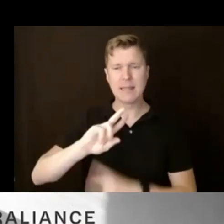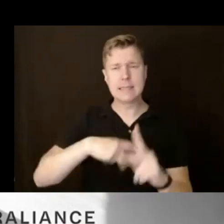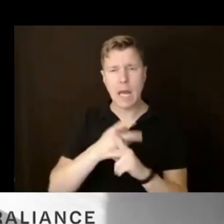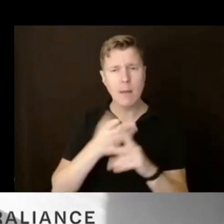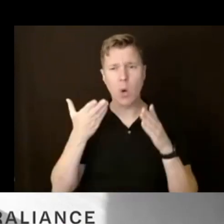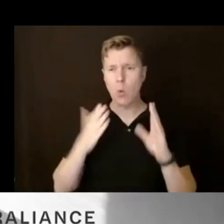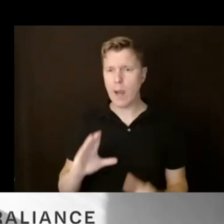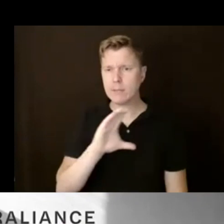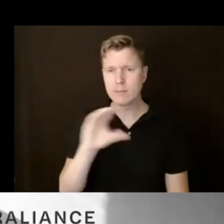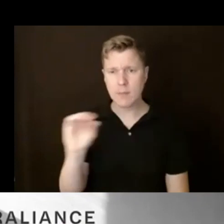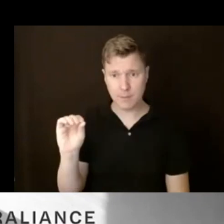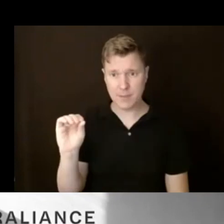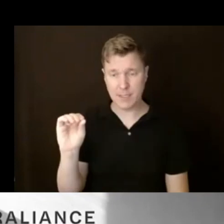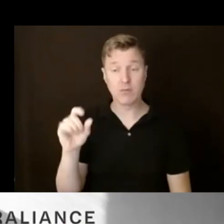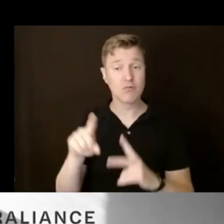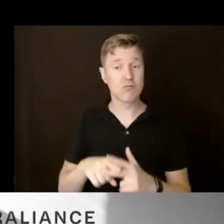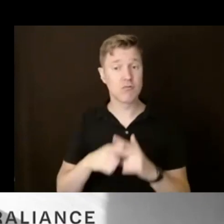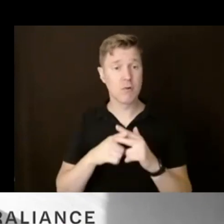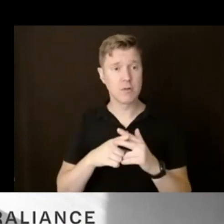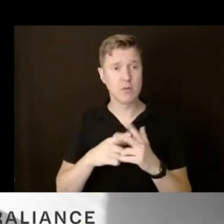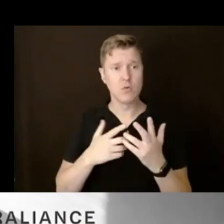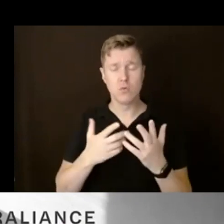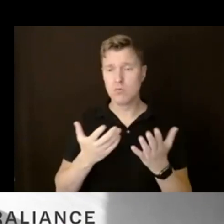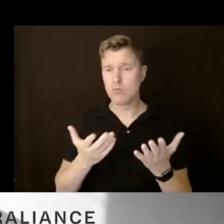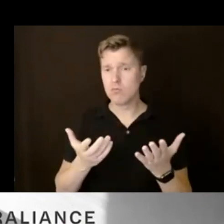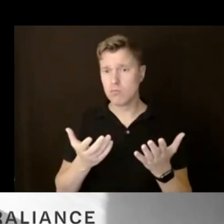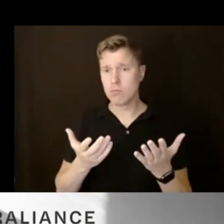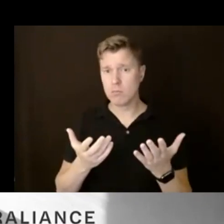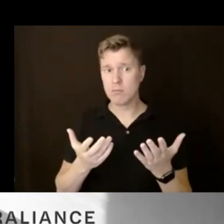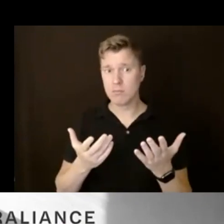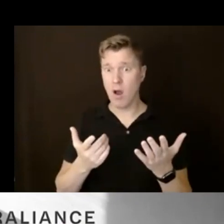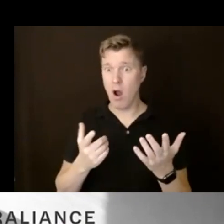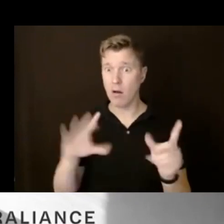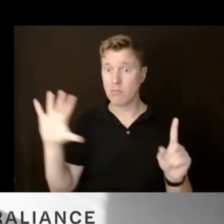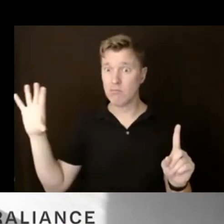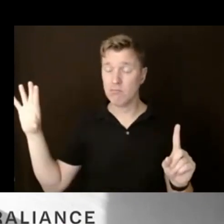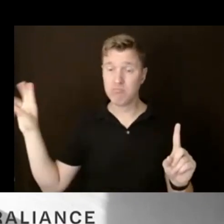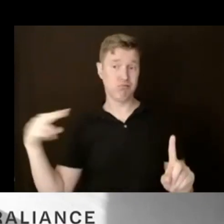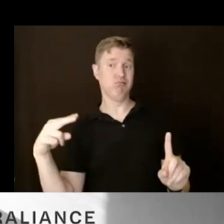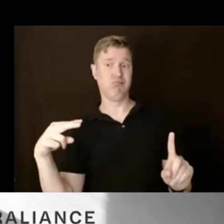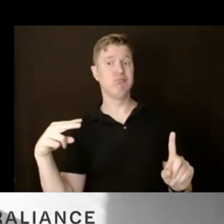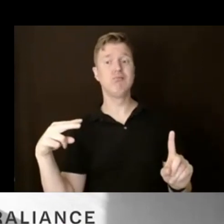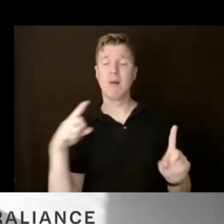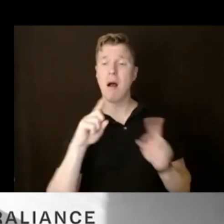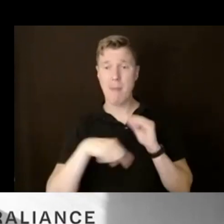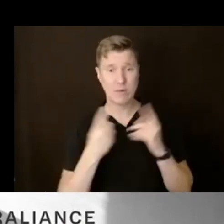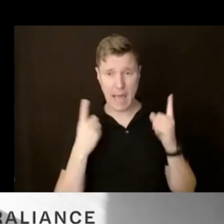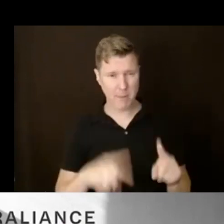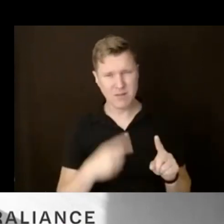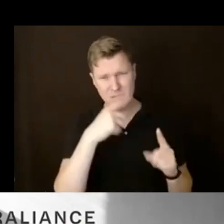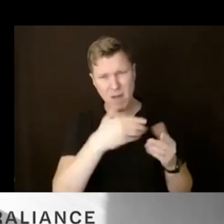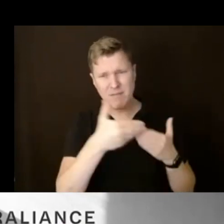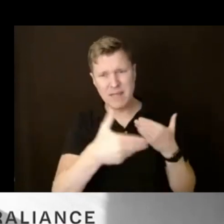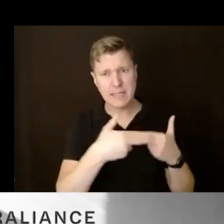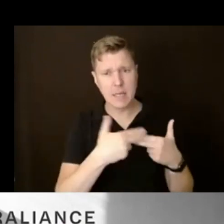beginning to be kind of put on blast about things that are happening there. Can you go to the next slide,